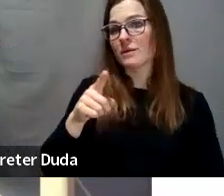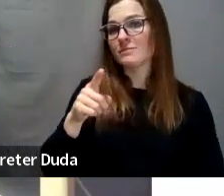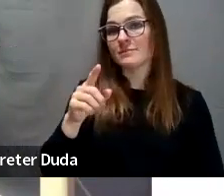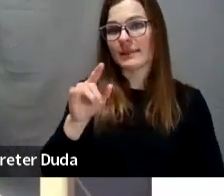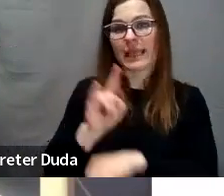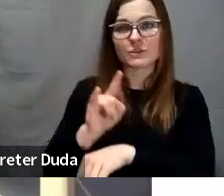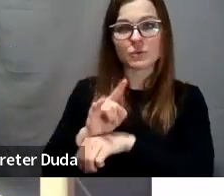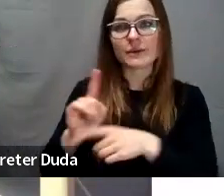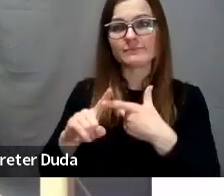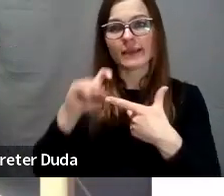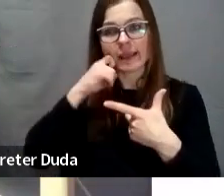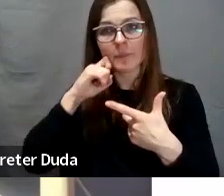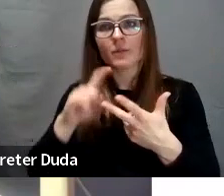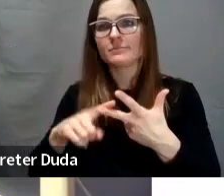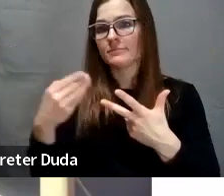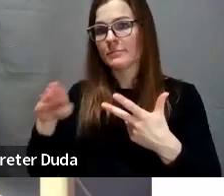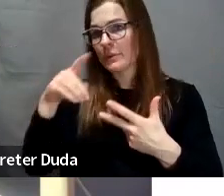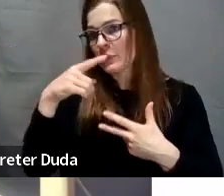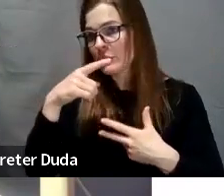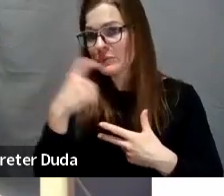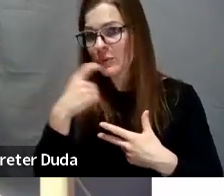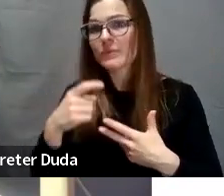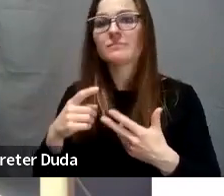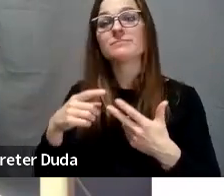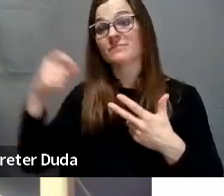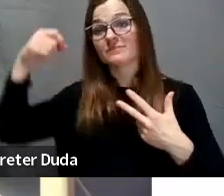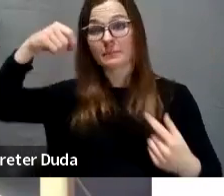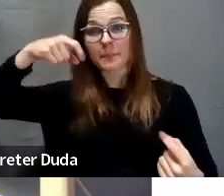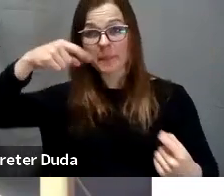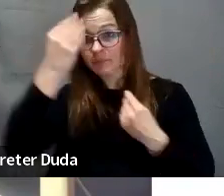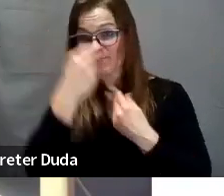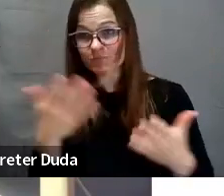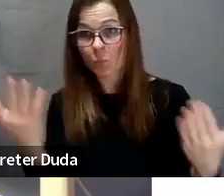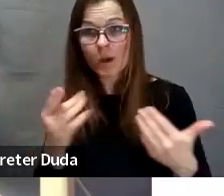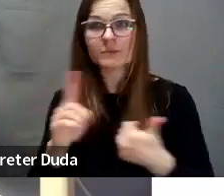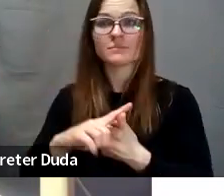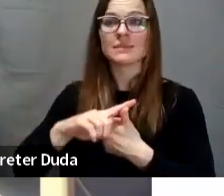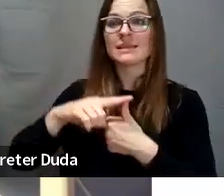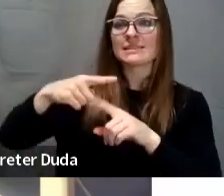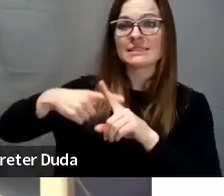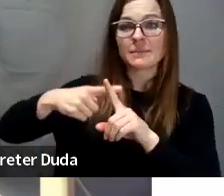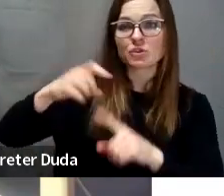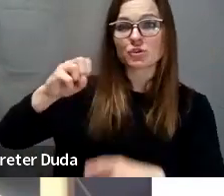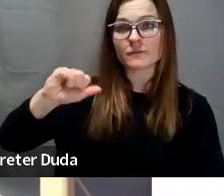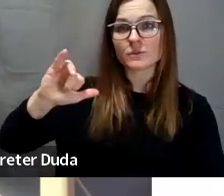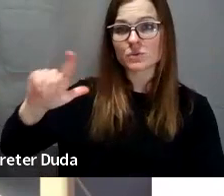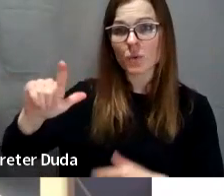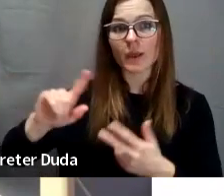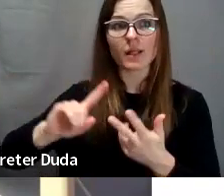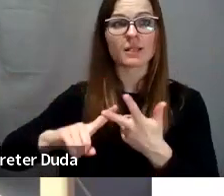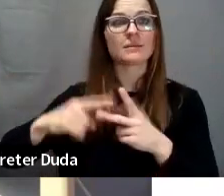moisture level of the soil, the current temperature outside, the sunlight,